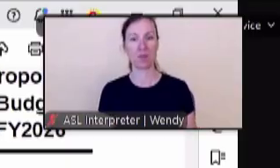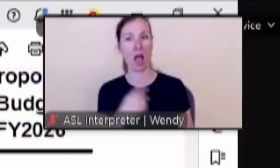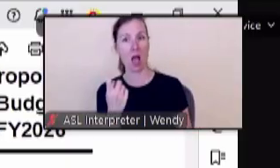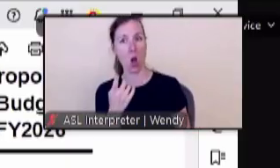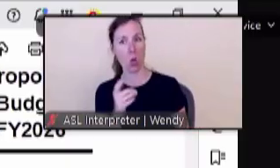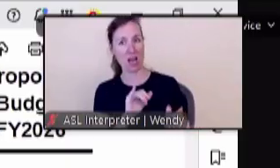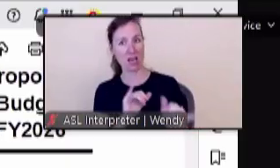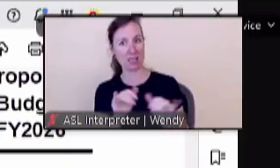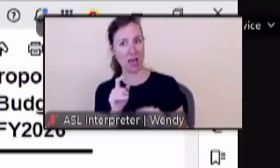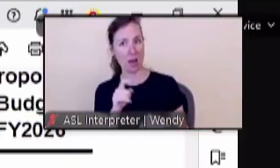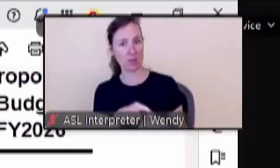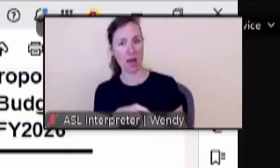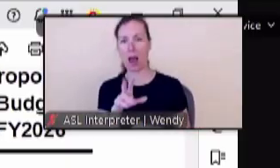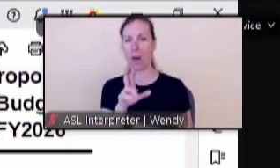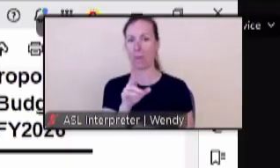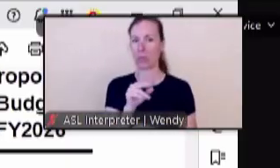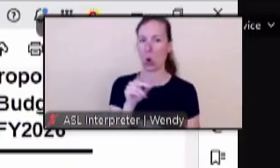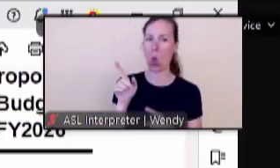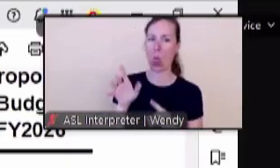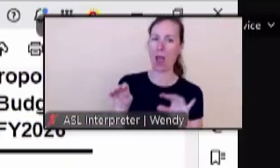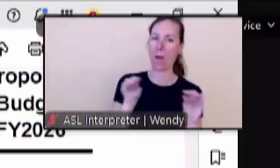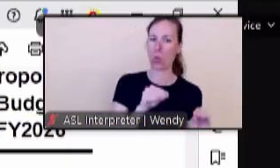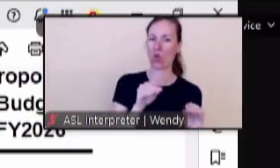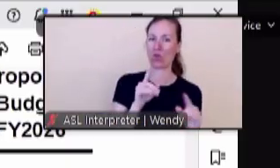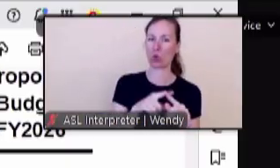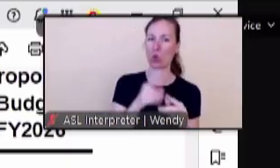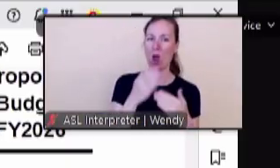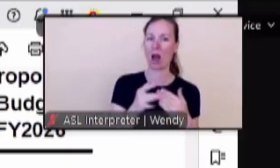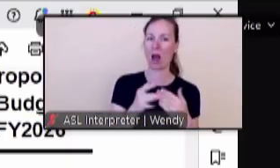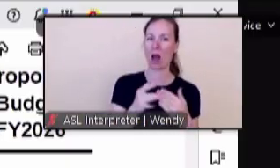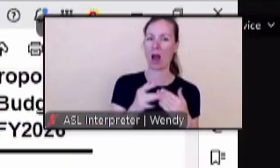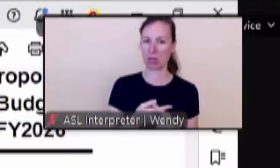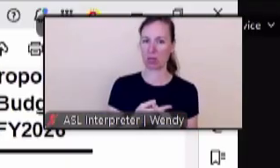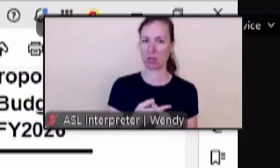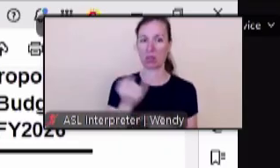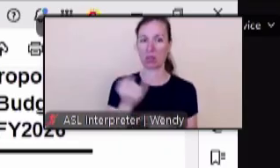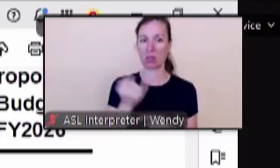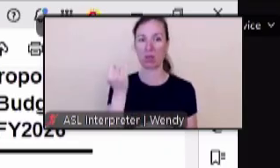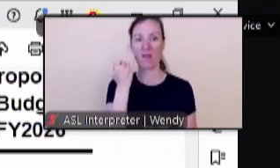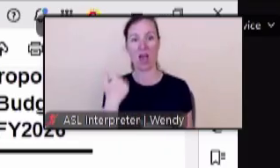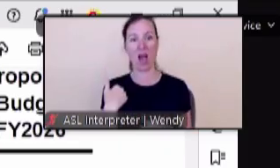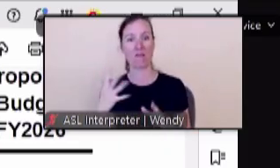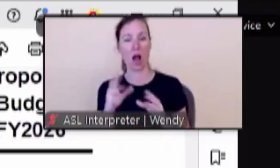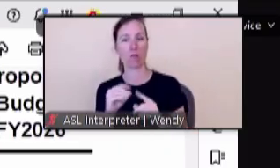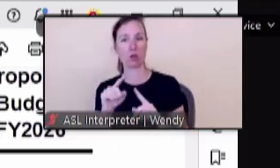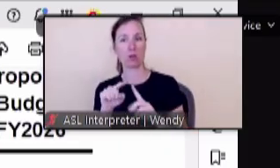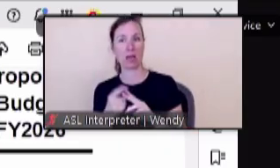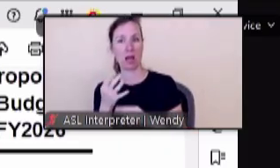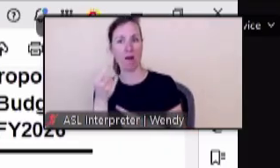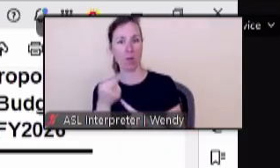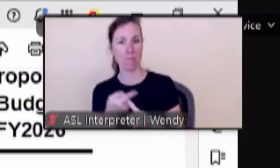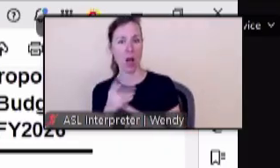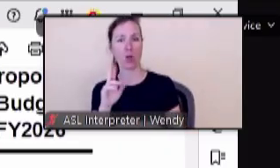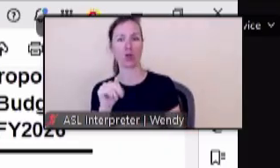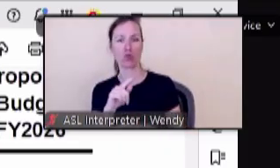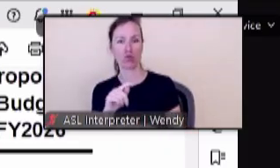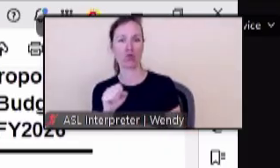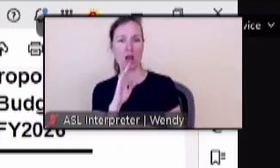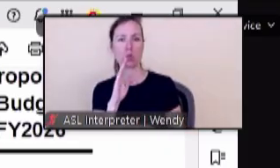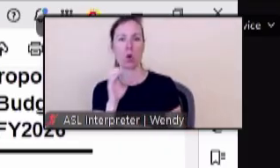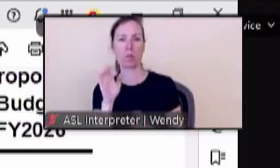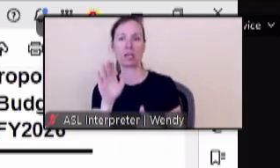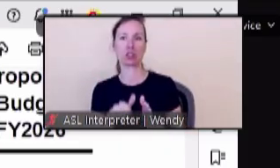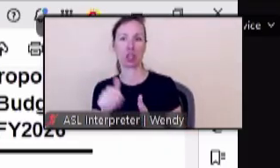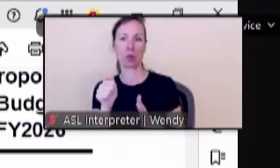month. If they have the conference at the beginning of the month, the rates would be cheaper because it wouldn't be in conflict with